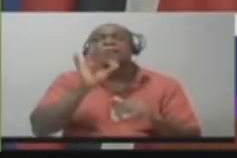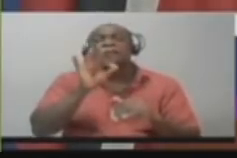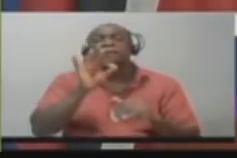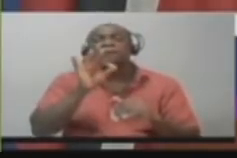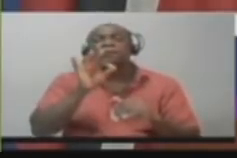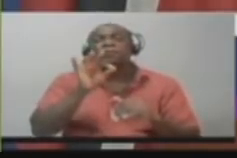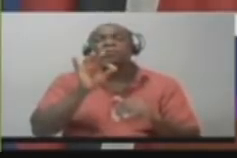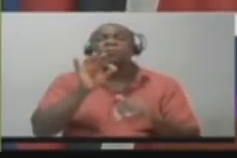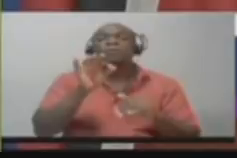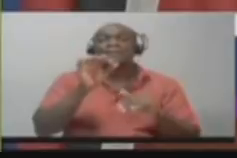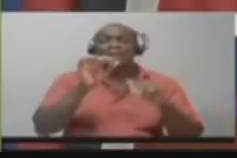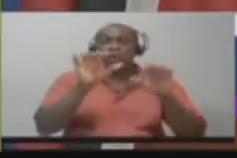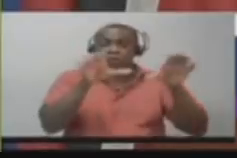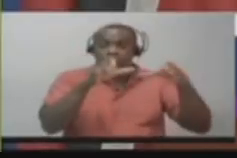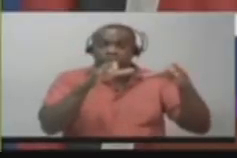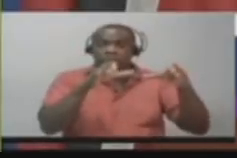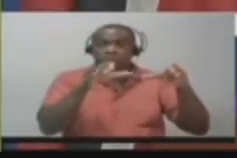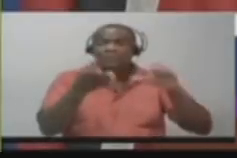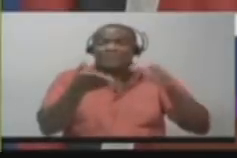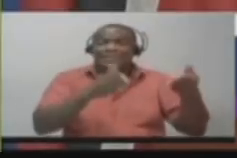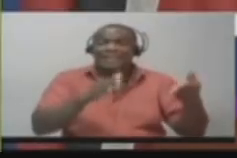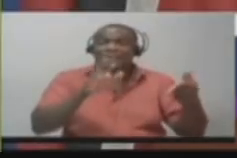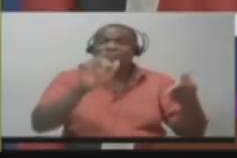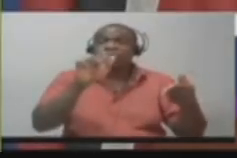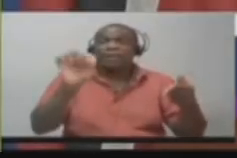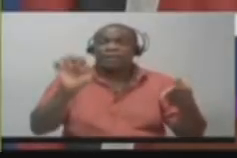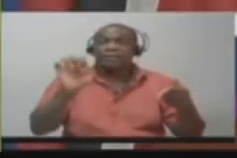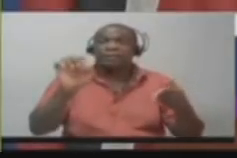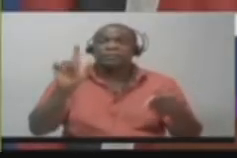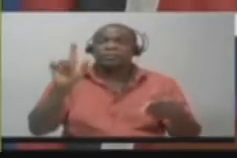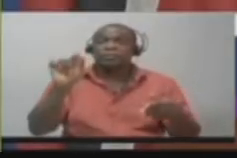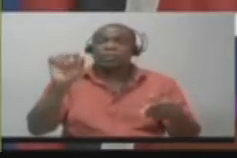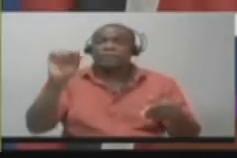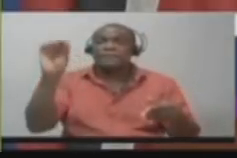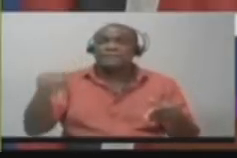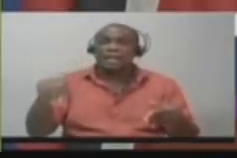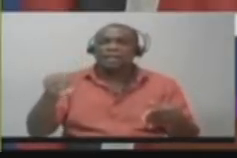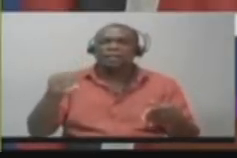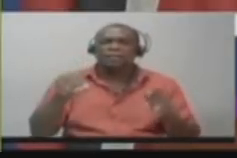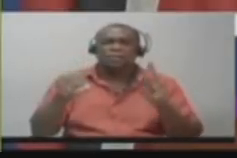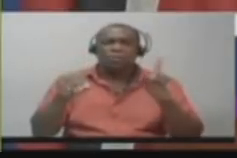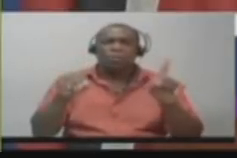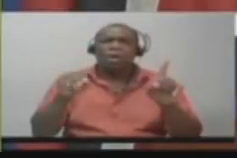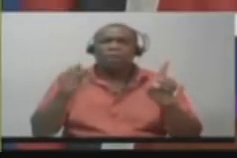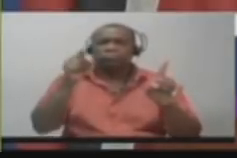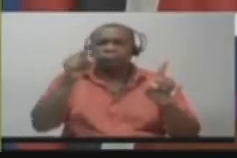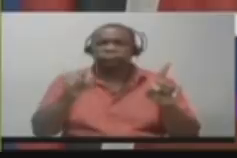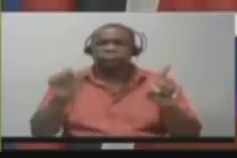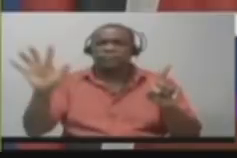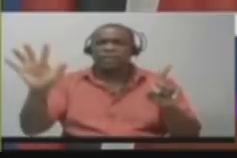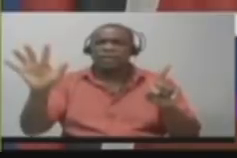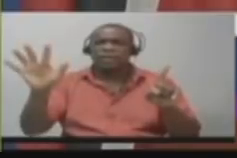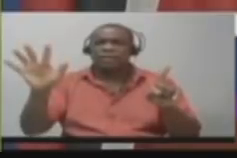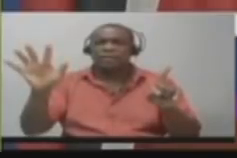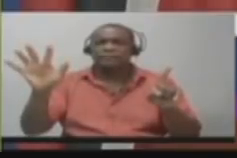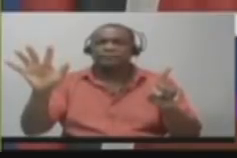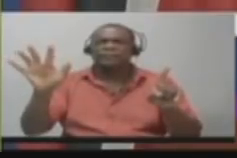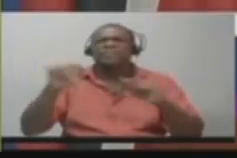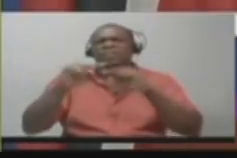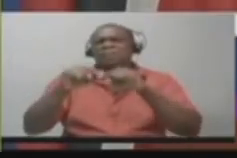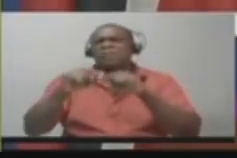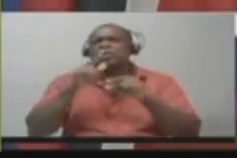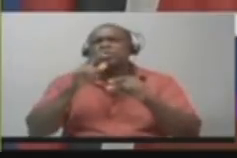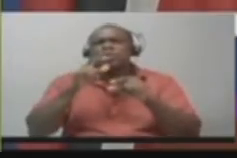particular that group is about 20%, so 1 in 5. So it depends on who is being infected And again, we started